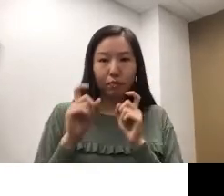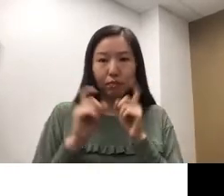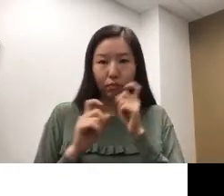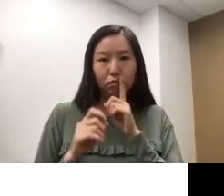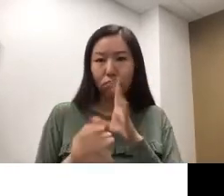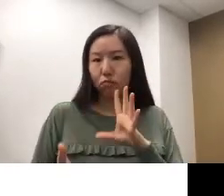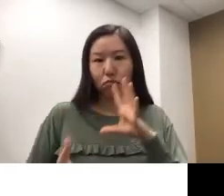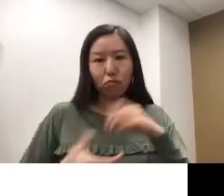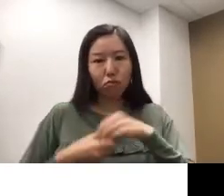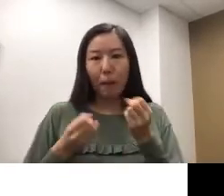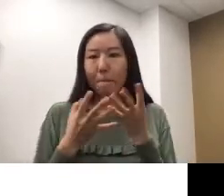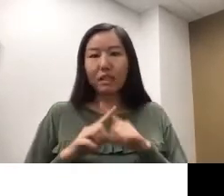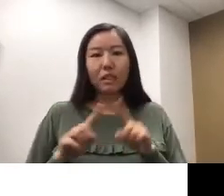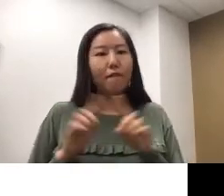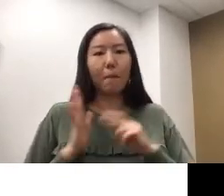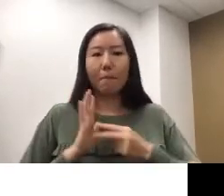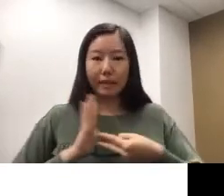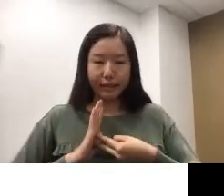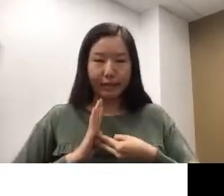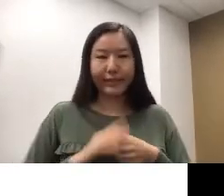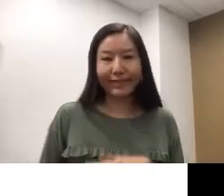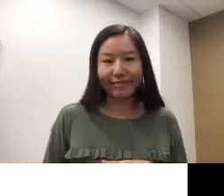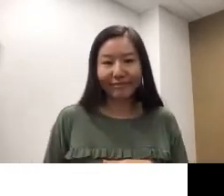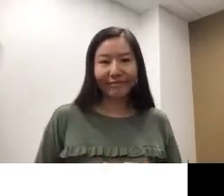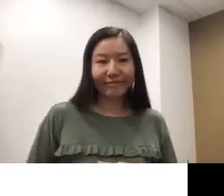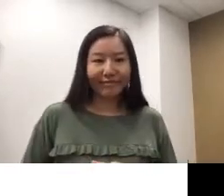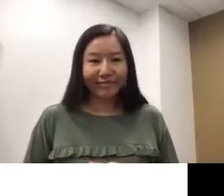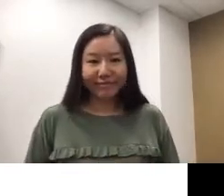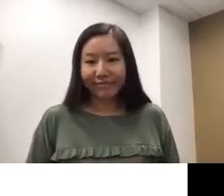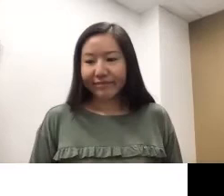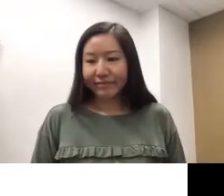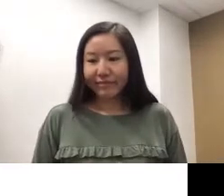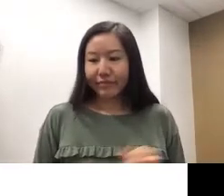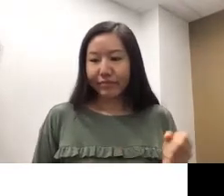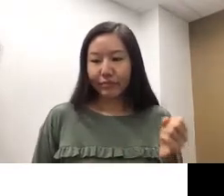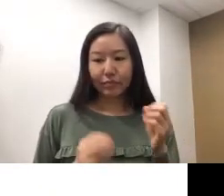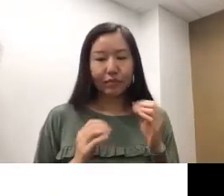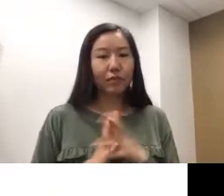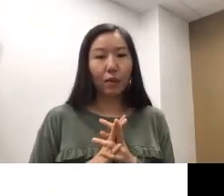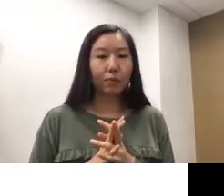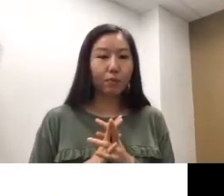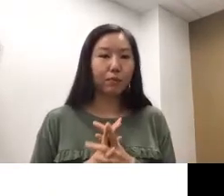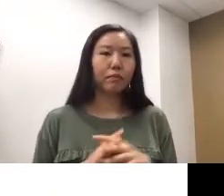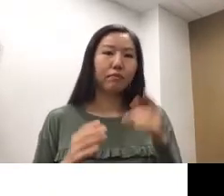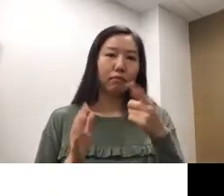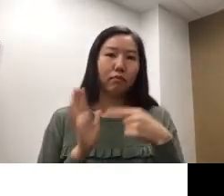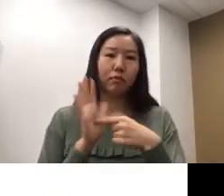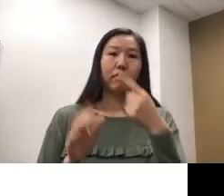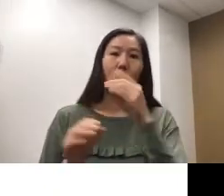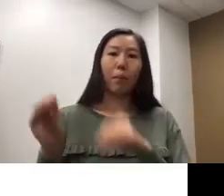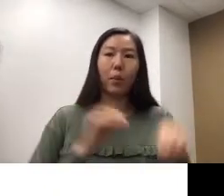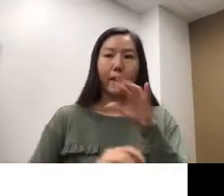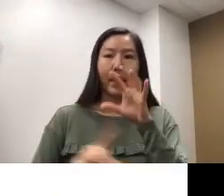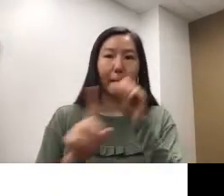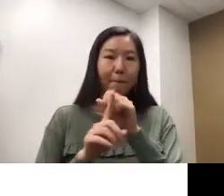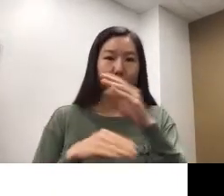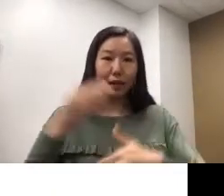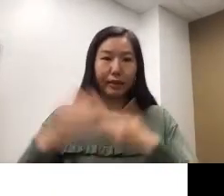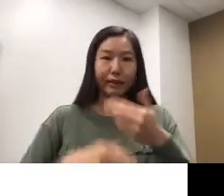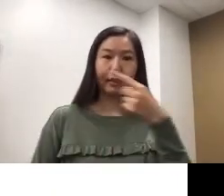And so all of those include the eyebrow movements, mouth movements, and eye blinks.